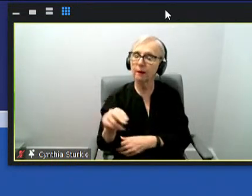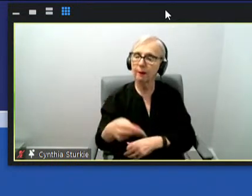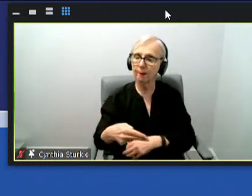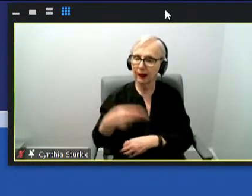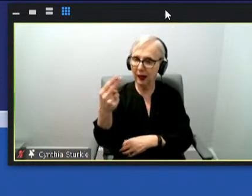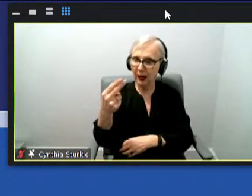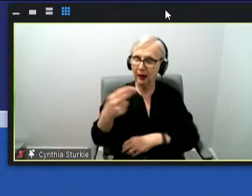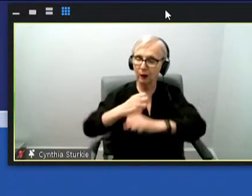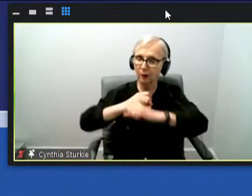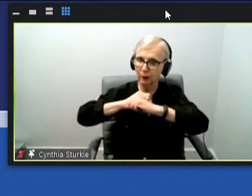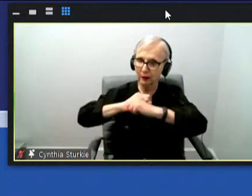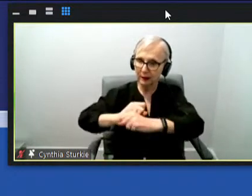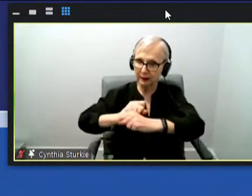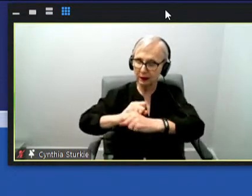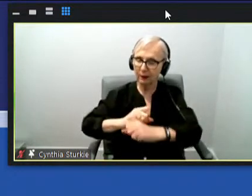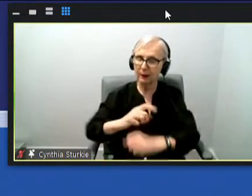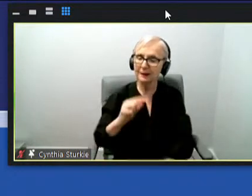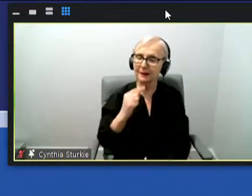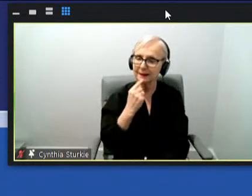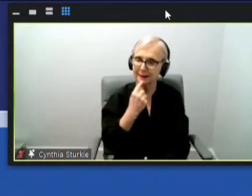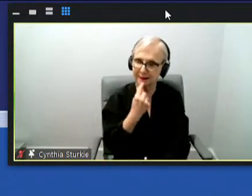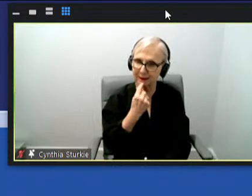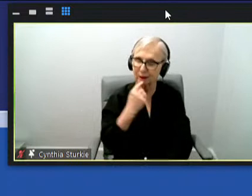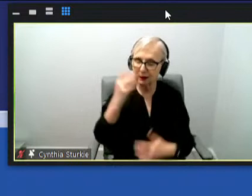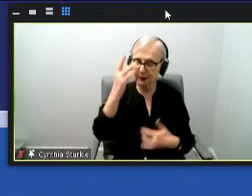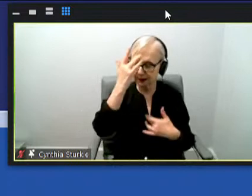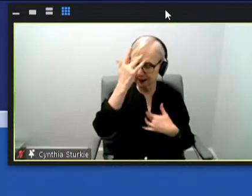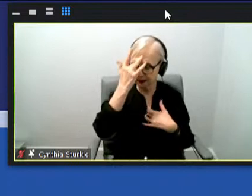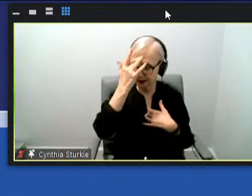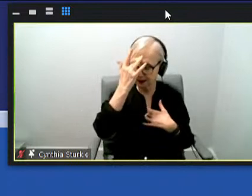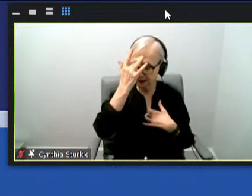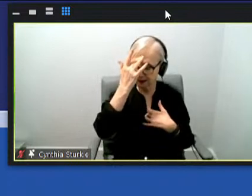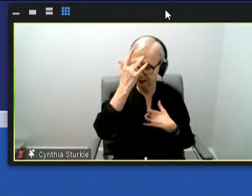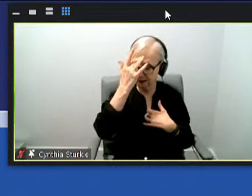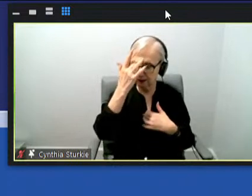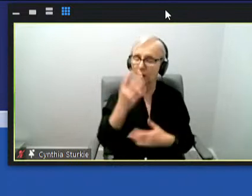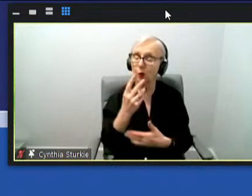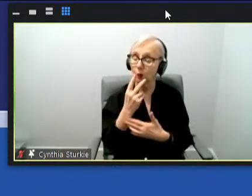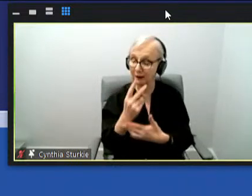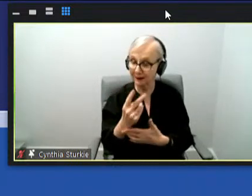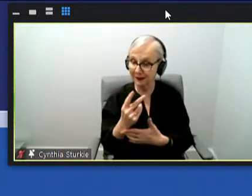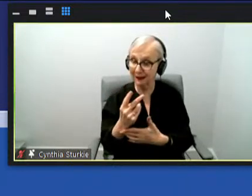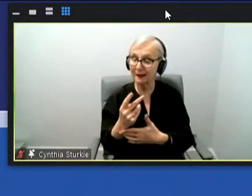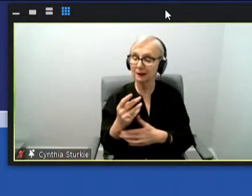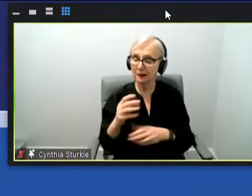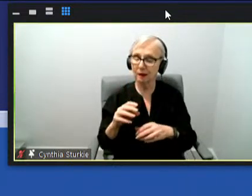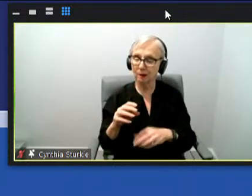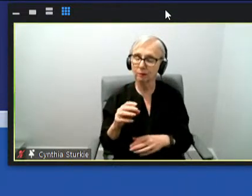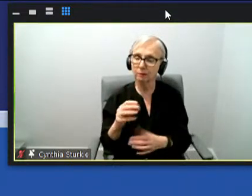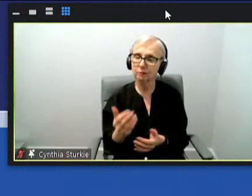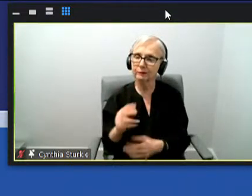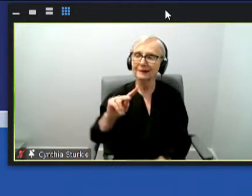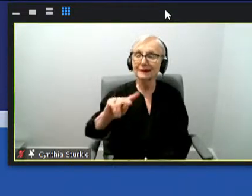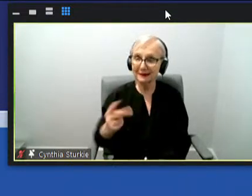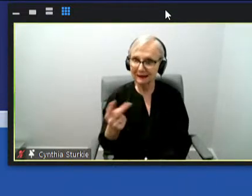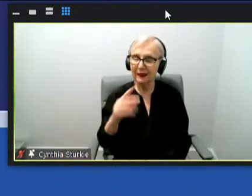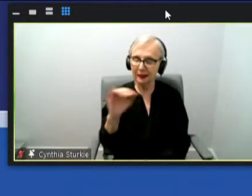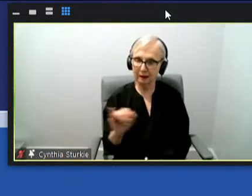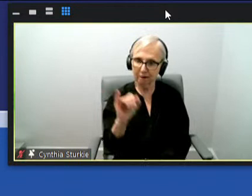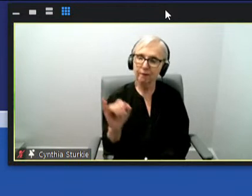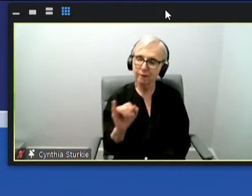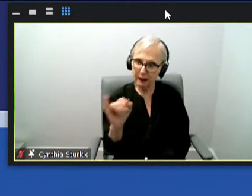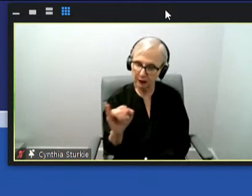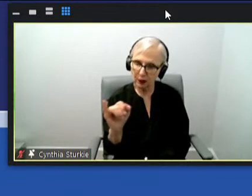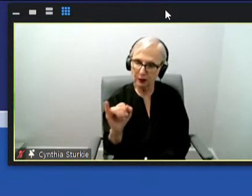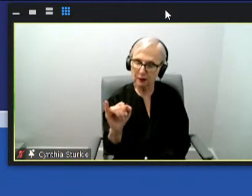of protection against severe disease. So while we are seeing vaccine breakthrough infections, those infections are going to be